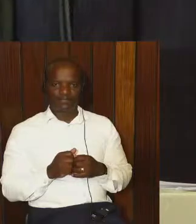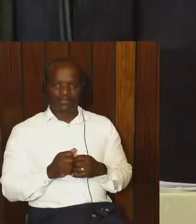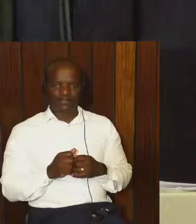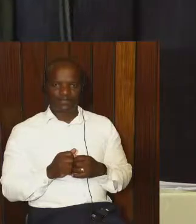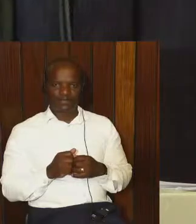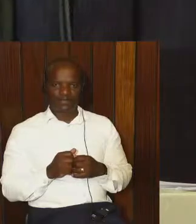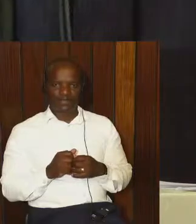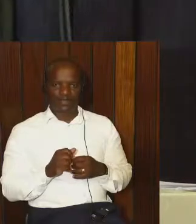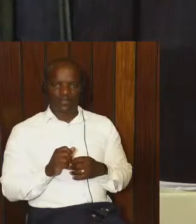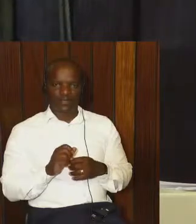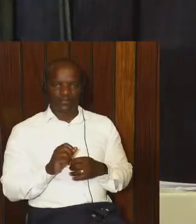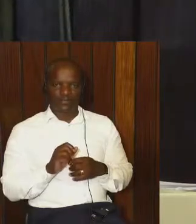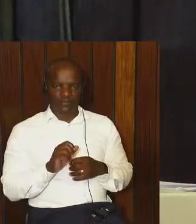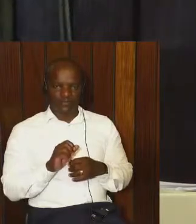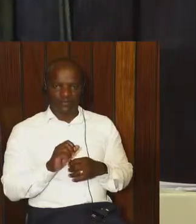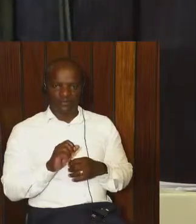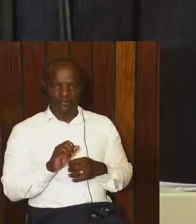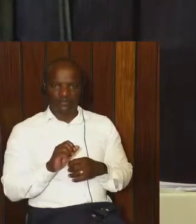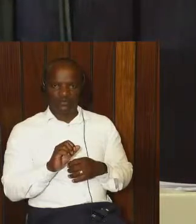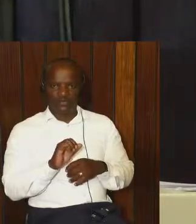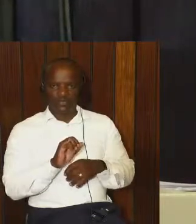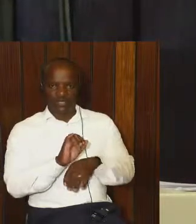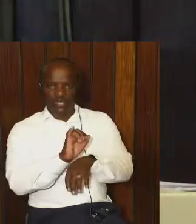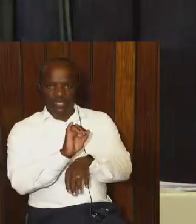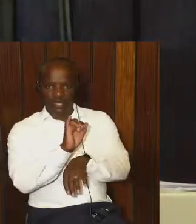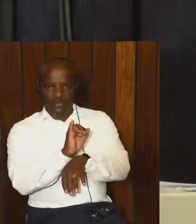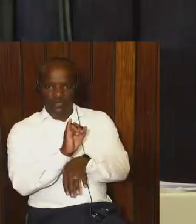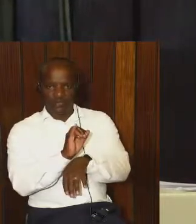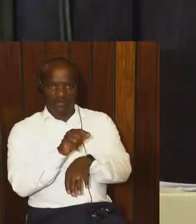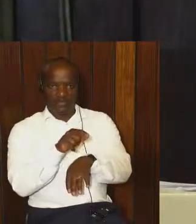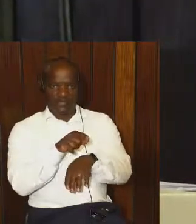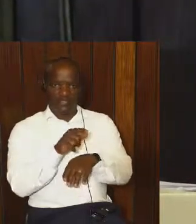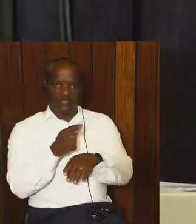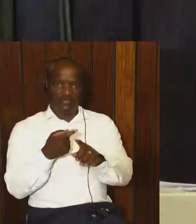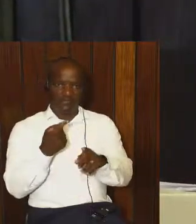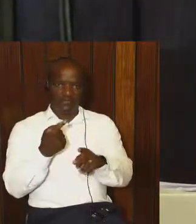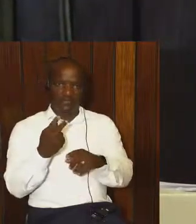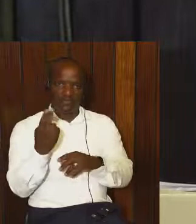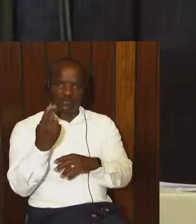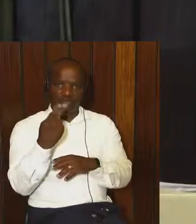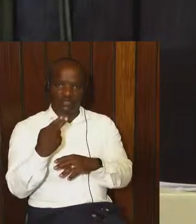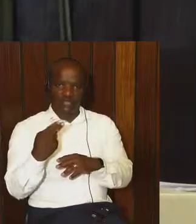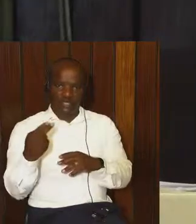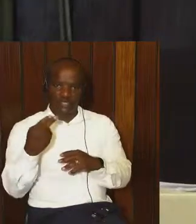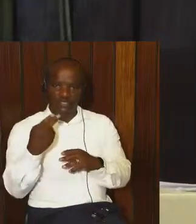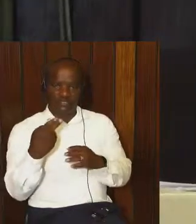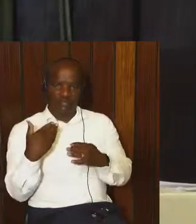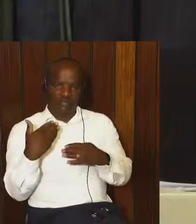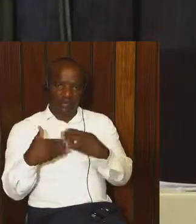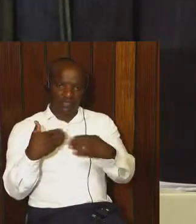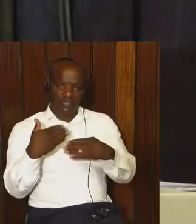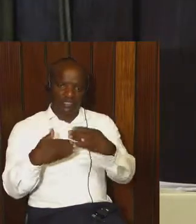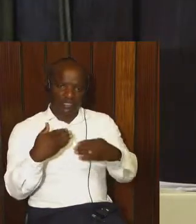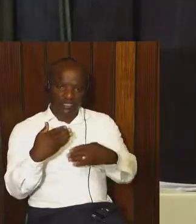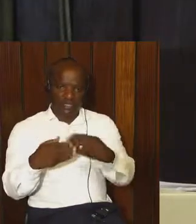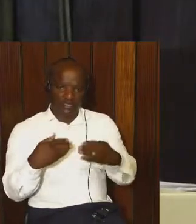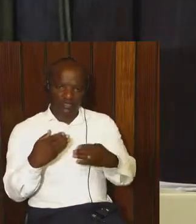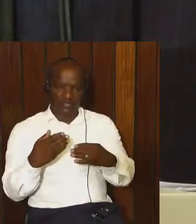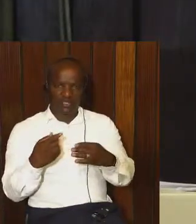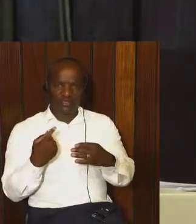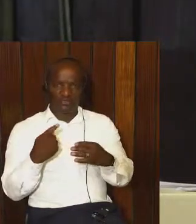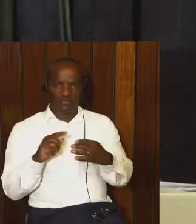information that arose from the design process was used as an input when you did the business case.